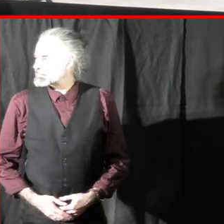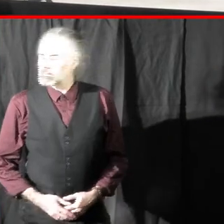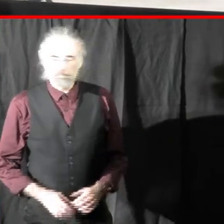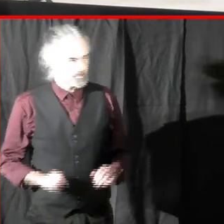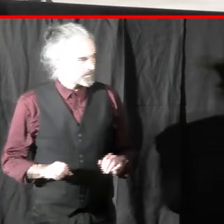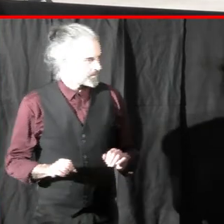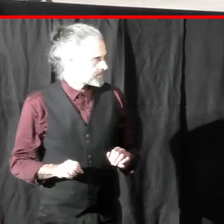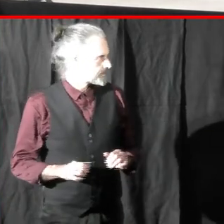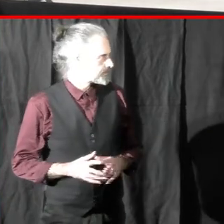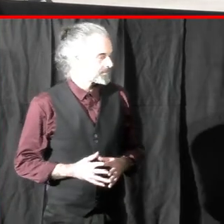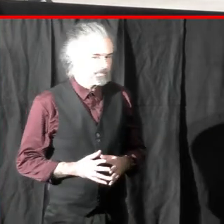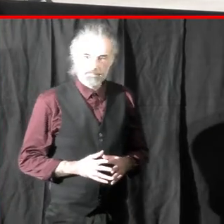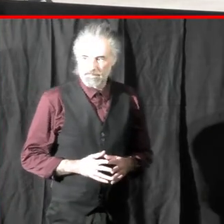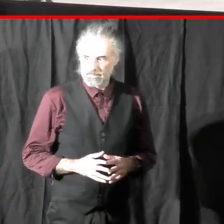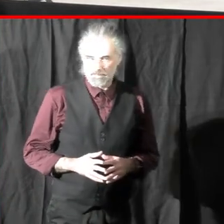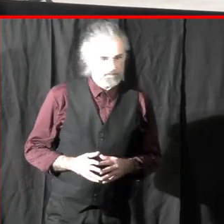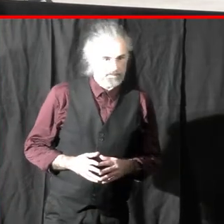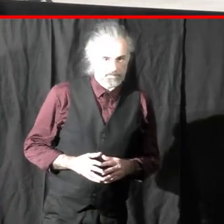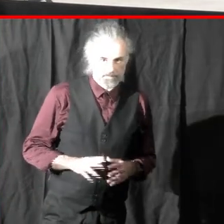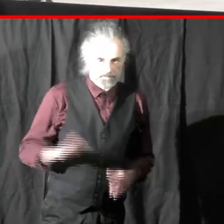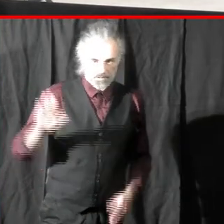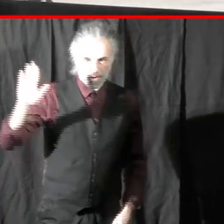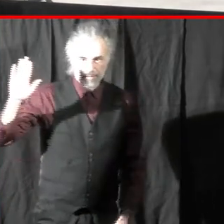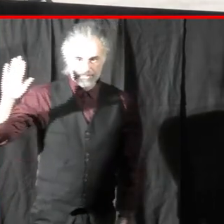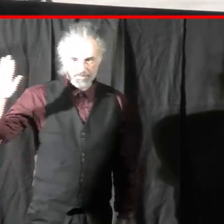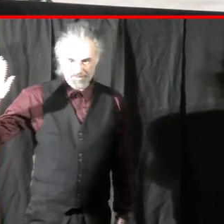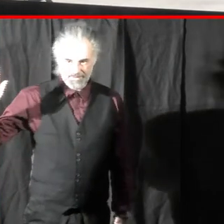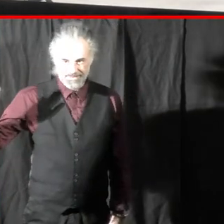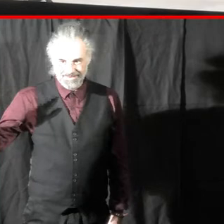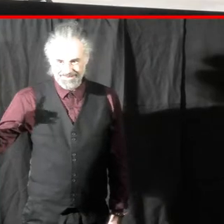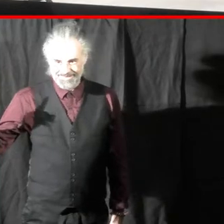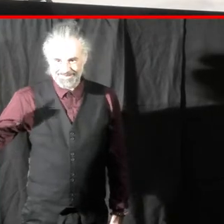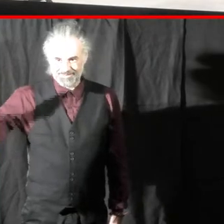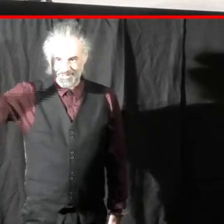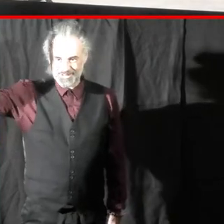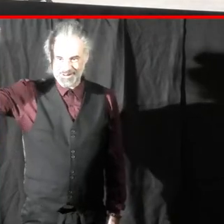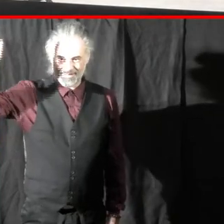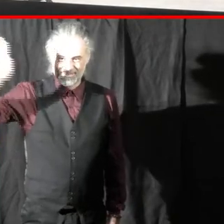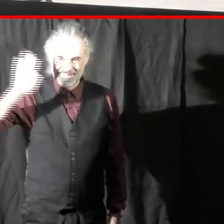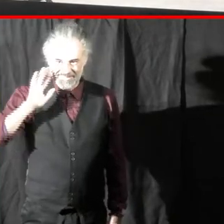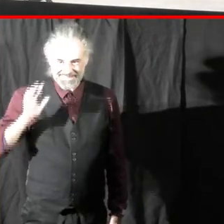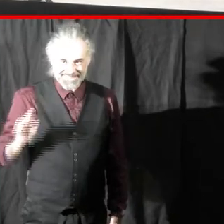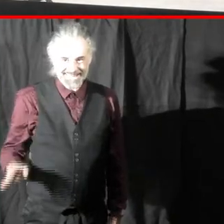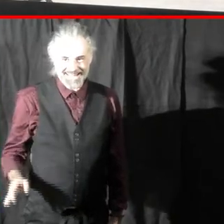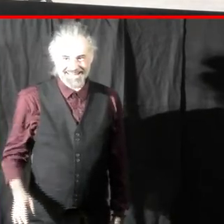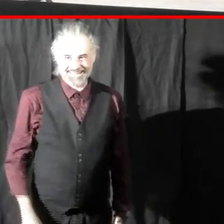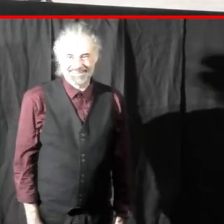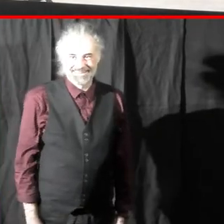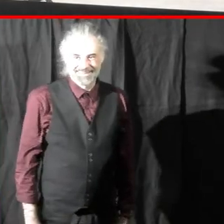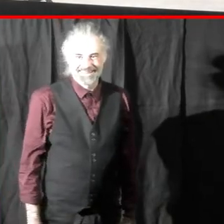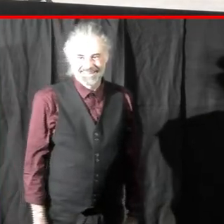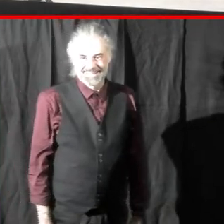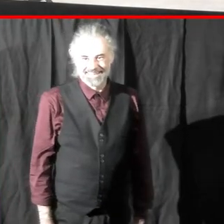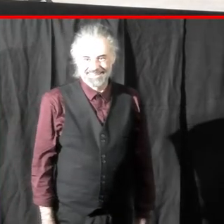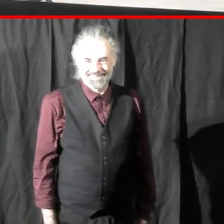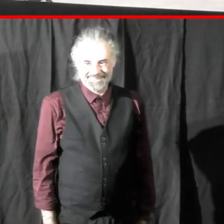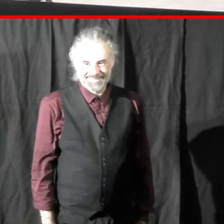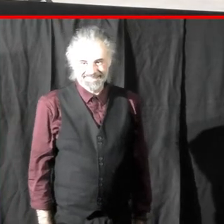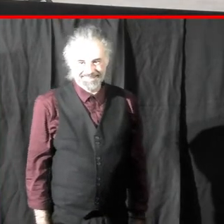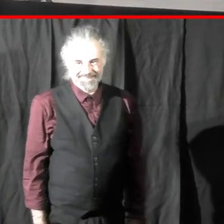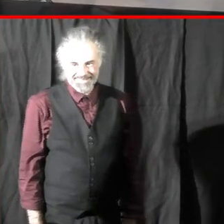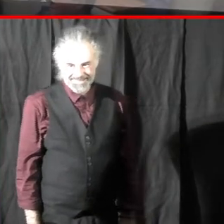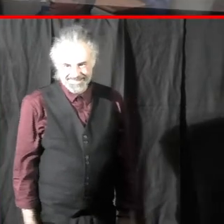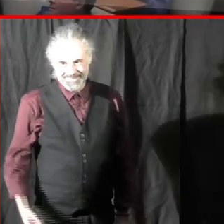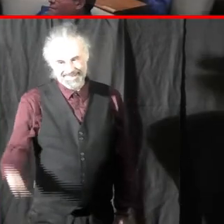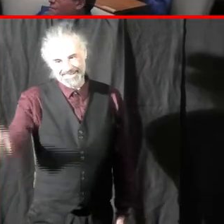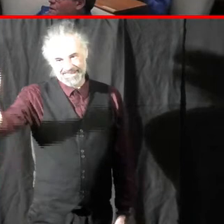why not? If at any point you want to stop, she says stop, I haven't started, I'm coming. Oh, maybe, actually, no, come on down.